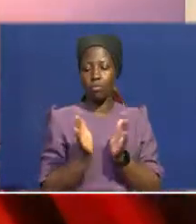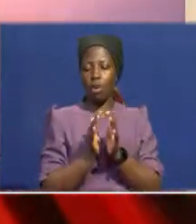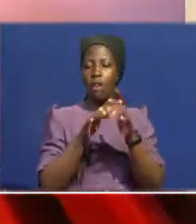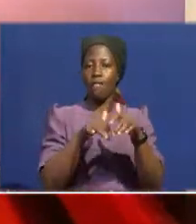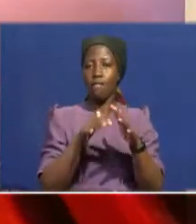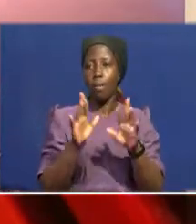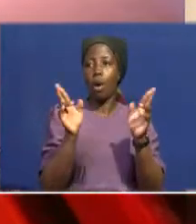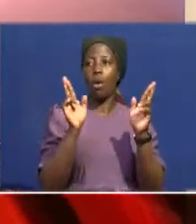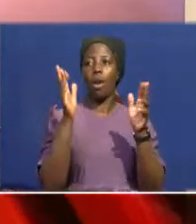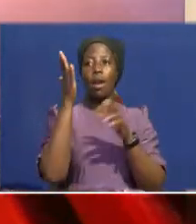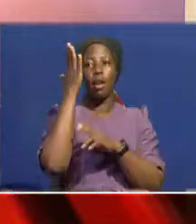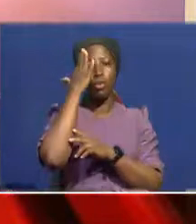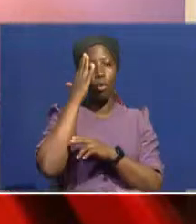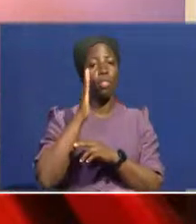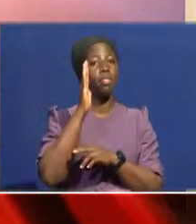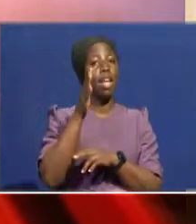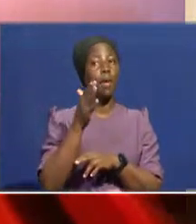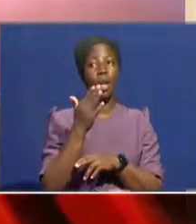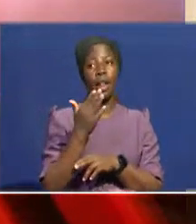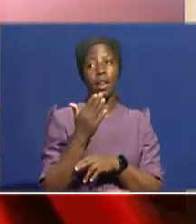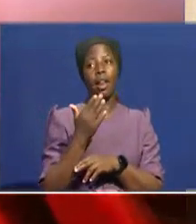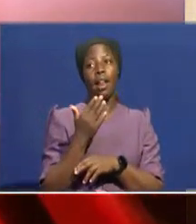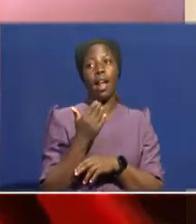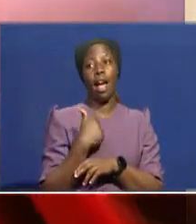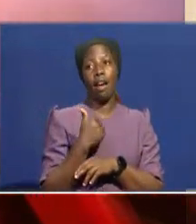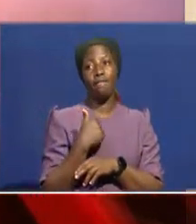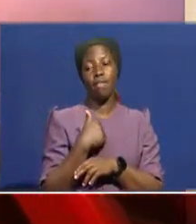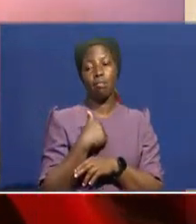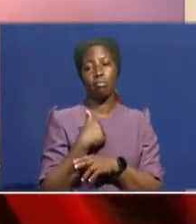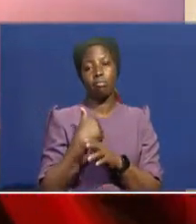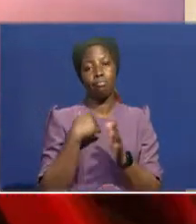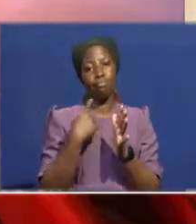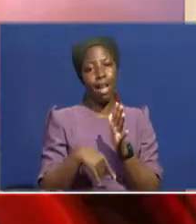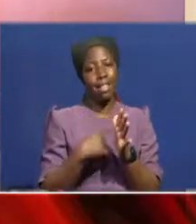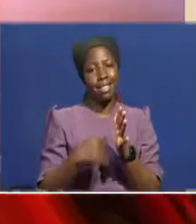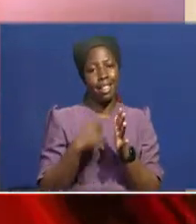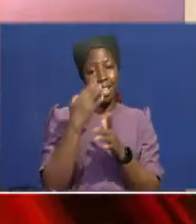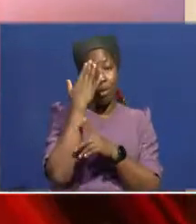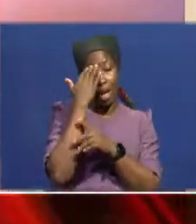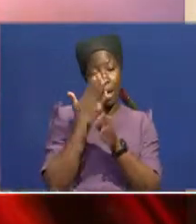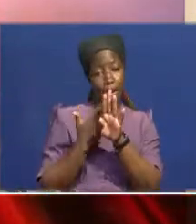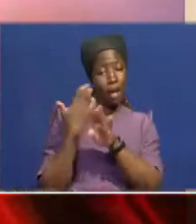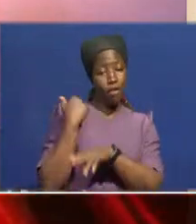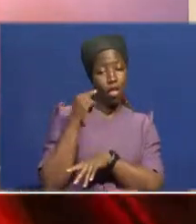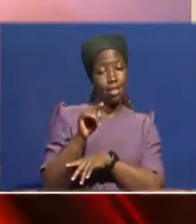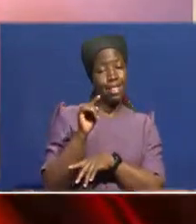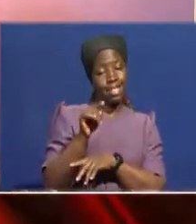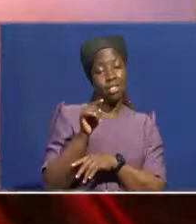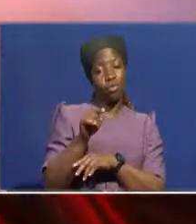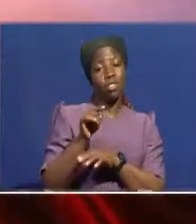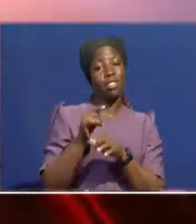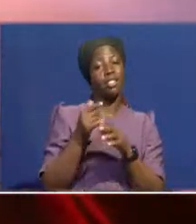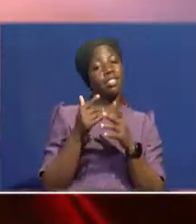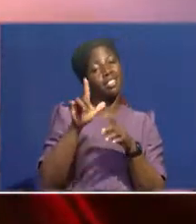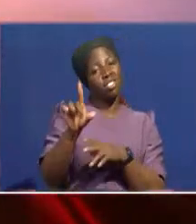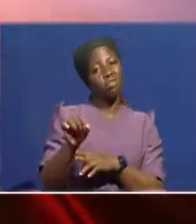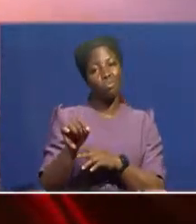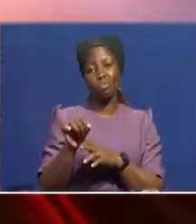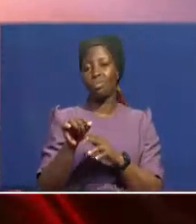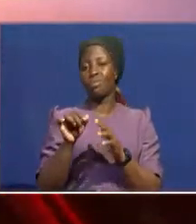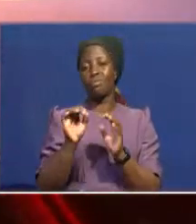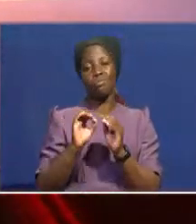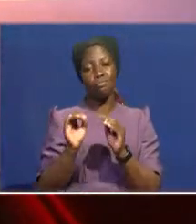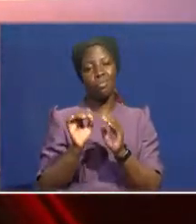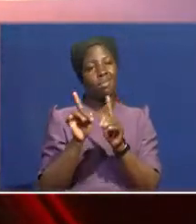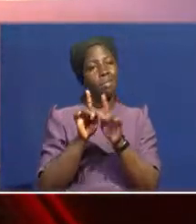already know that they would love to have mechanization. Well, mechanization was not affordable nor was it accessible to them. I think that